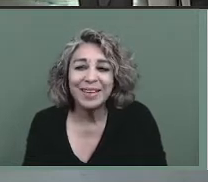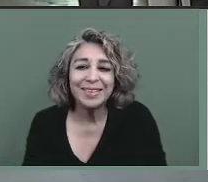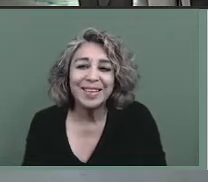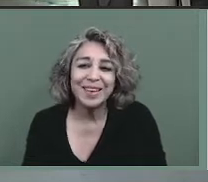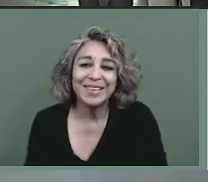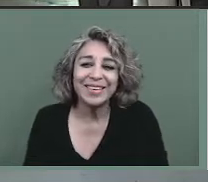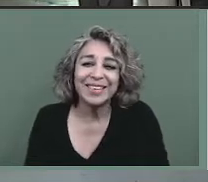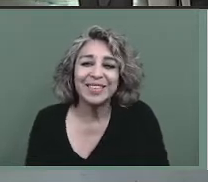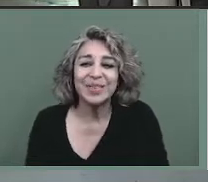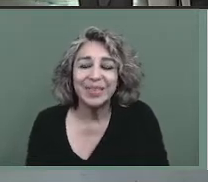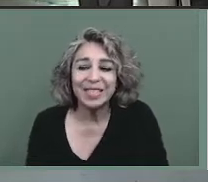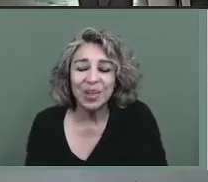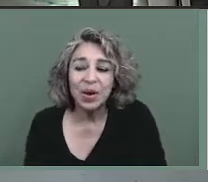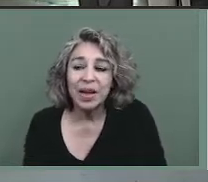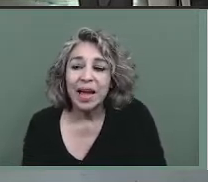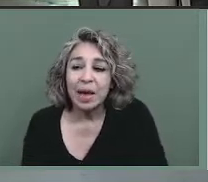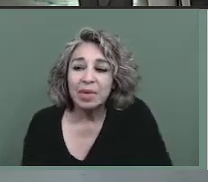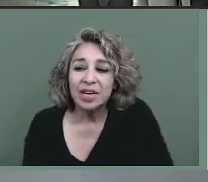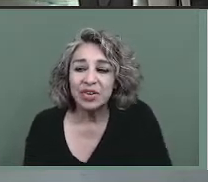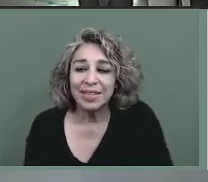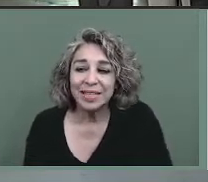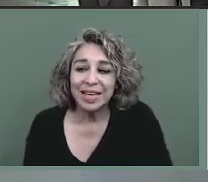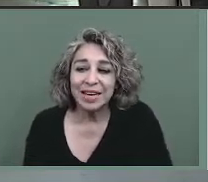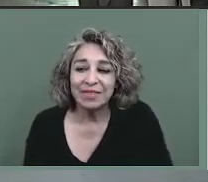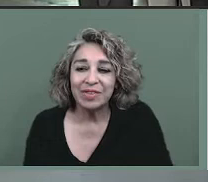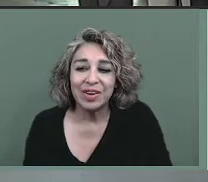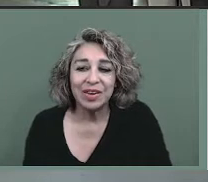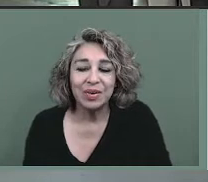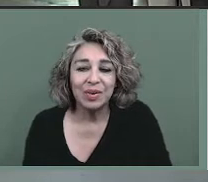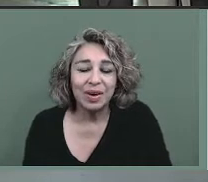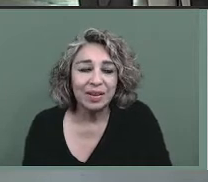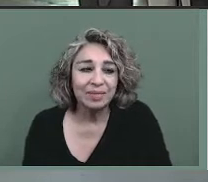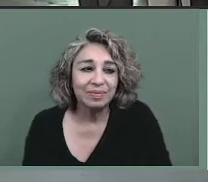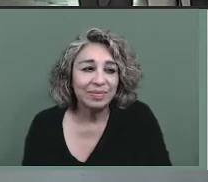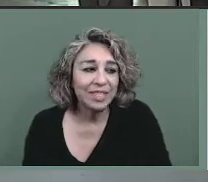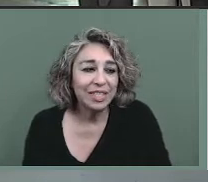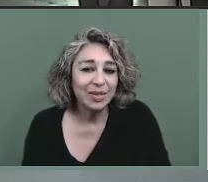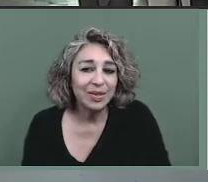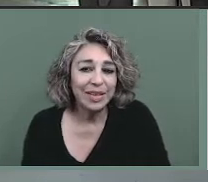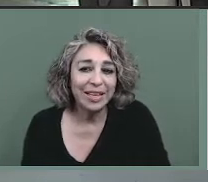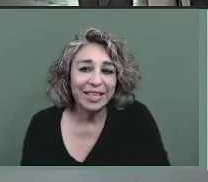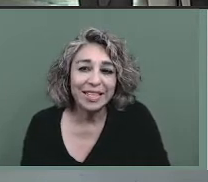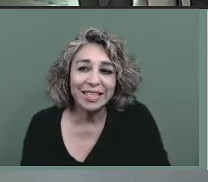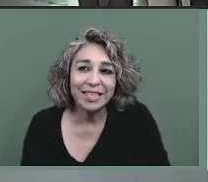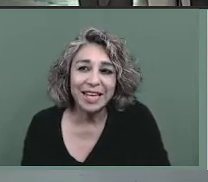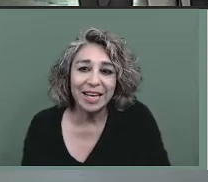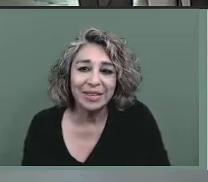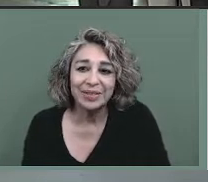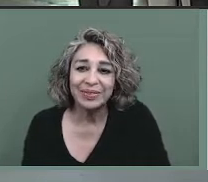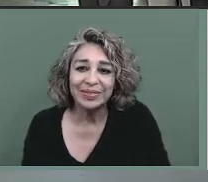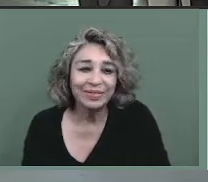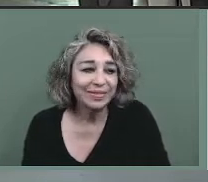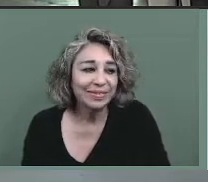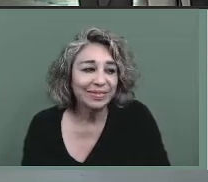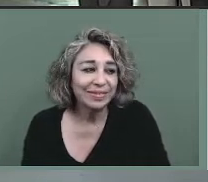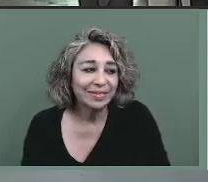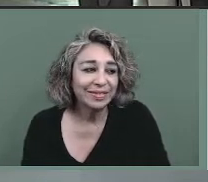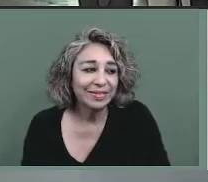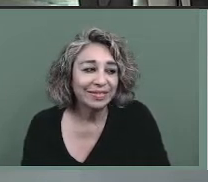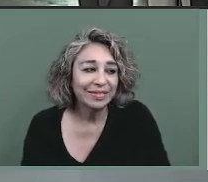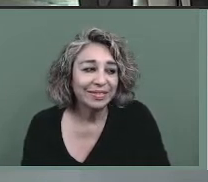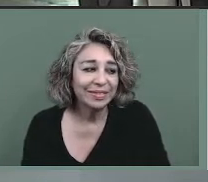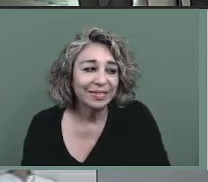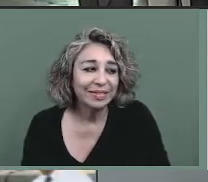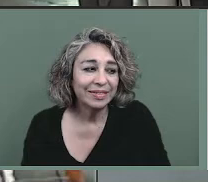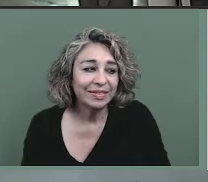and I just thought I'd share this one. So I'm going to translate it for you to English now.